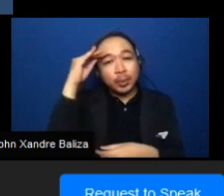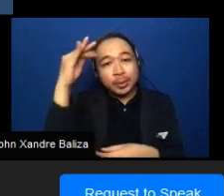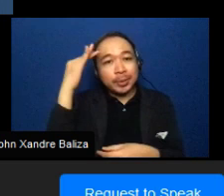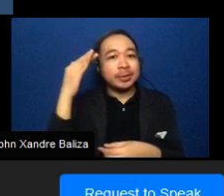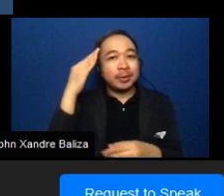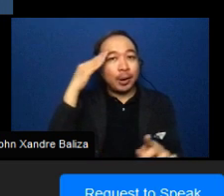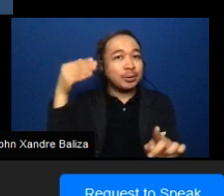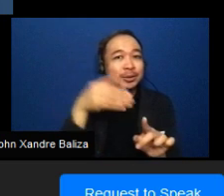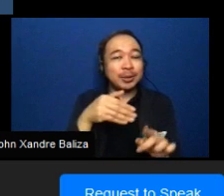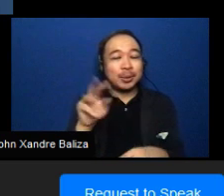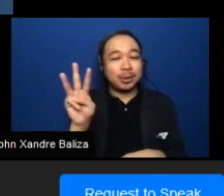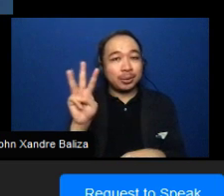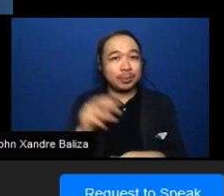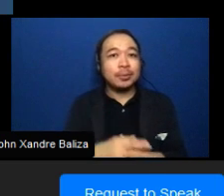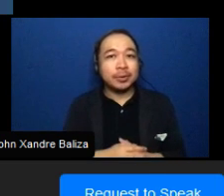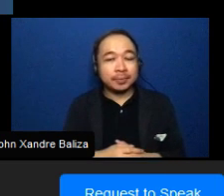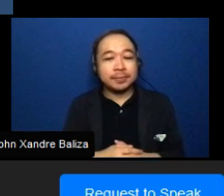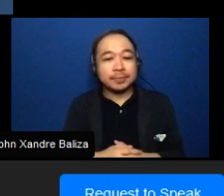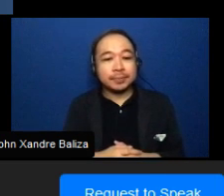3. We